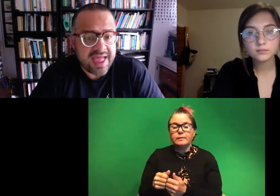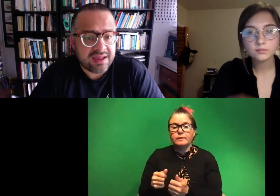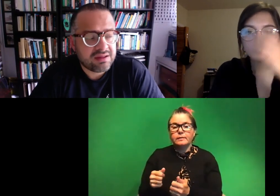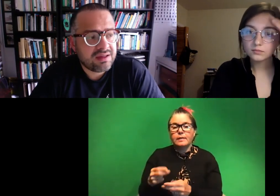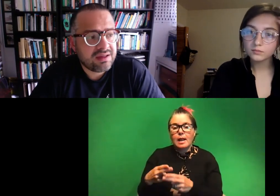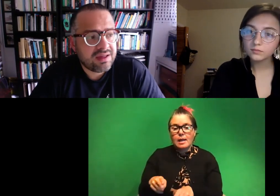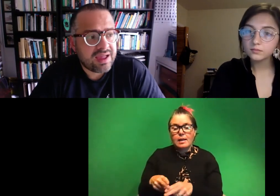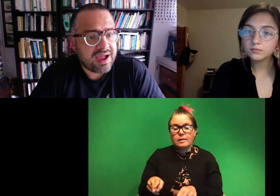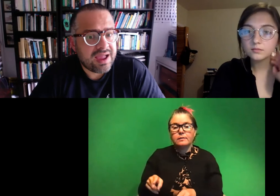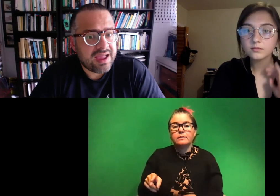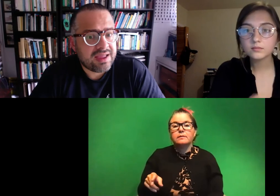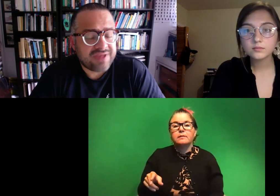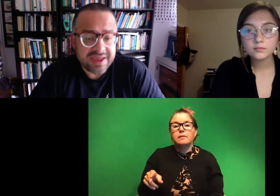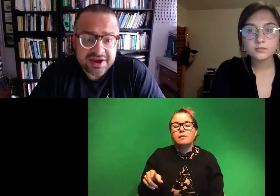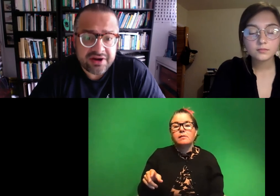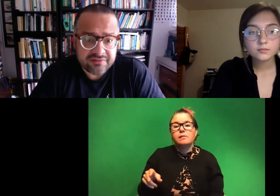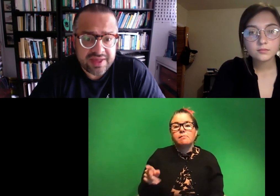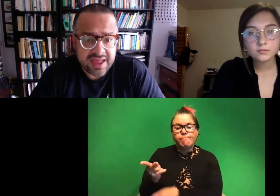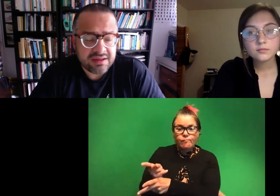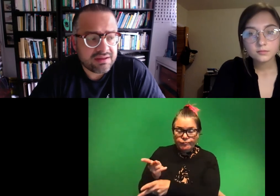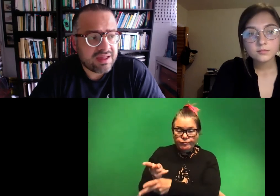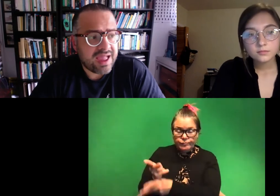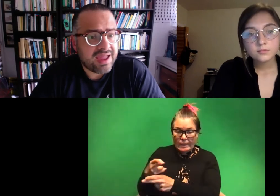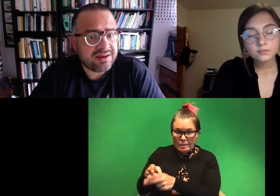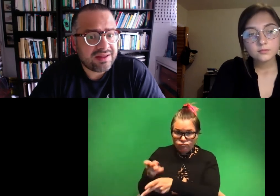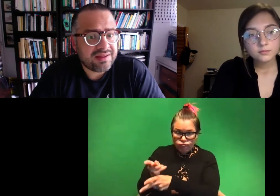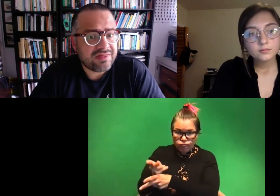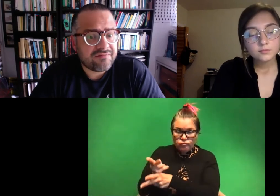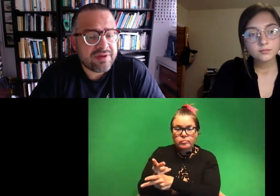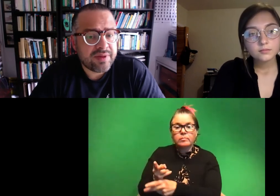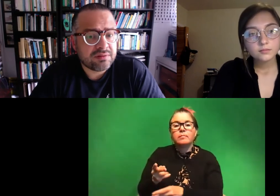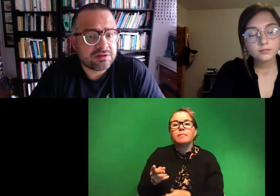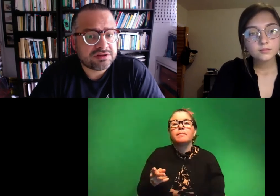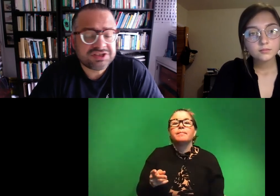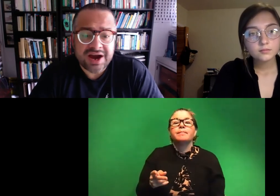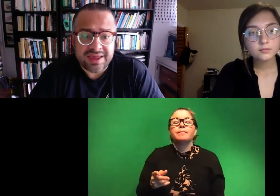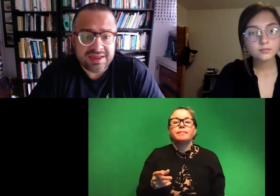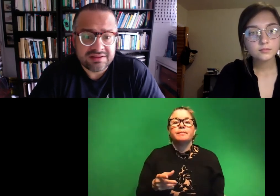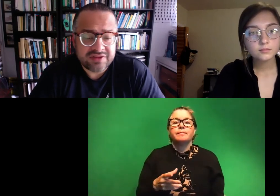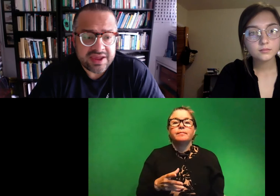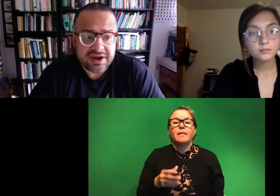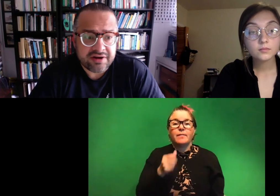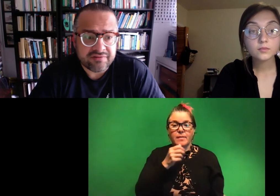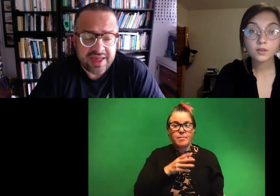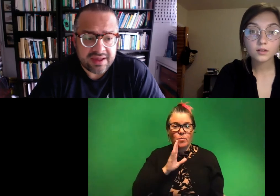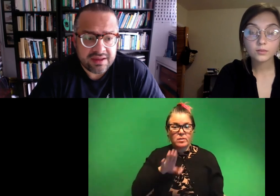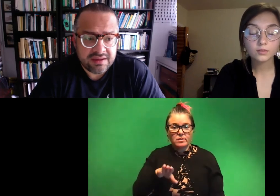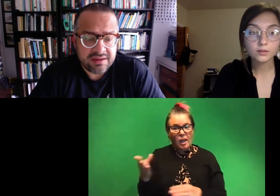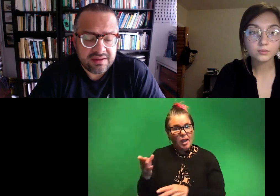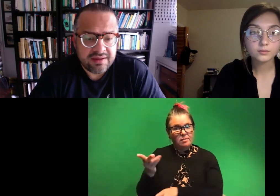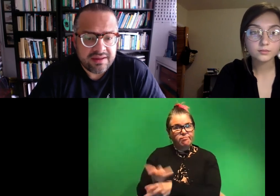the egg, taking care of the egg, and the female die taking care of the